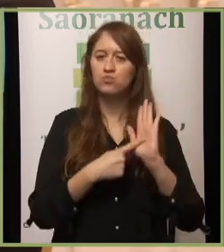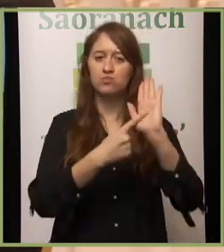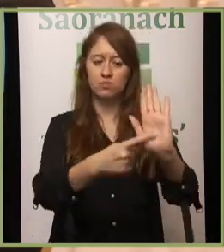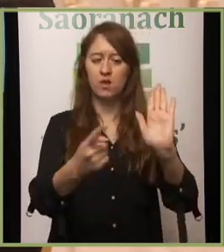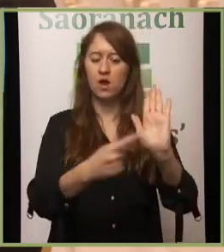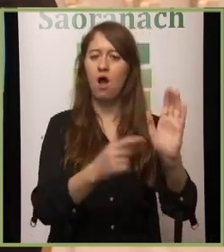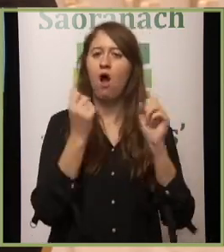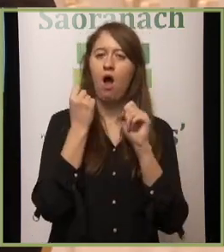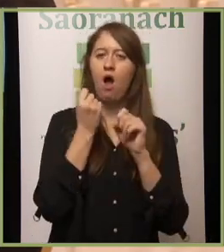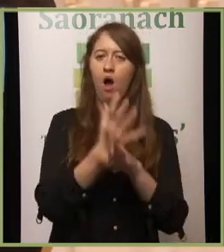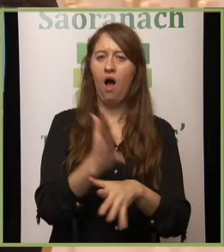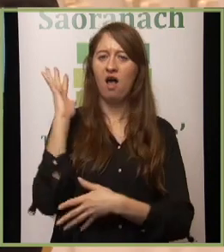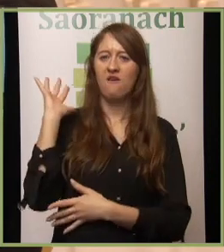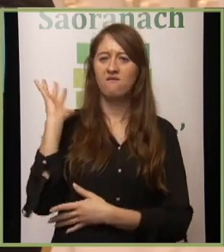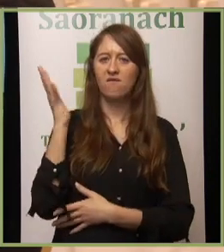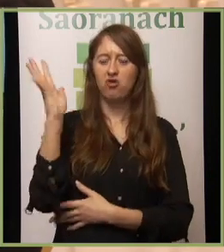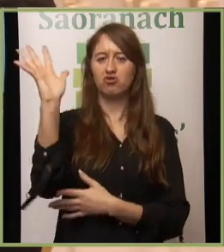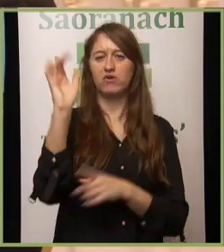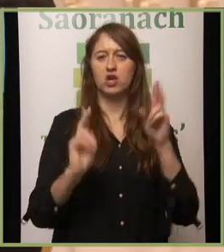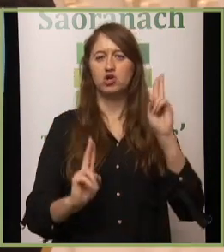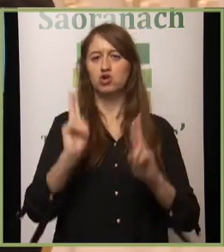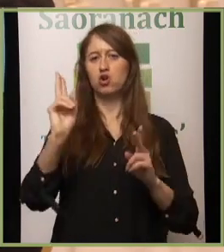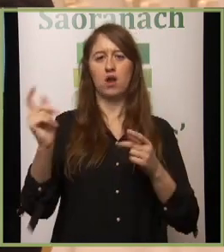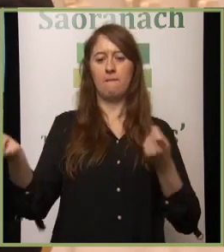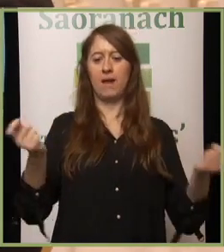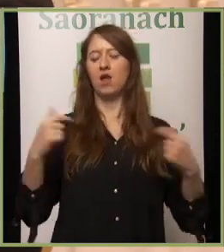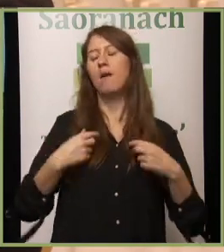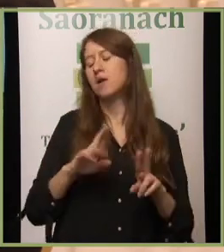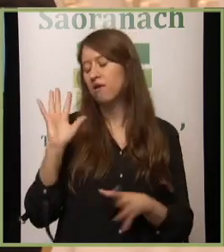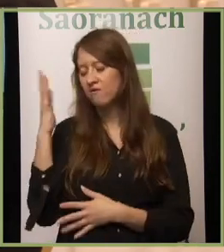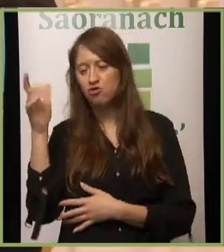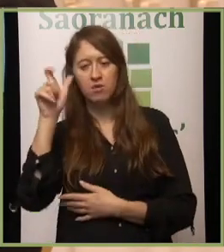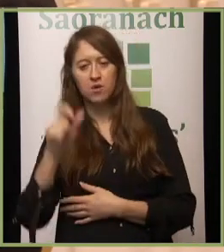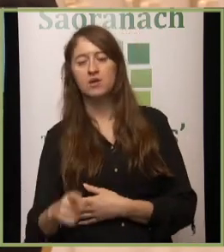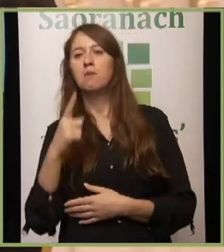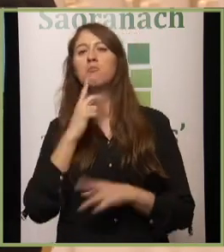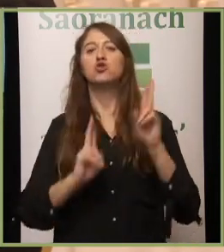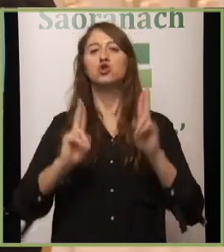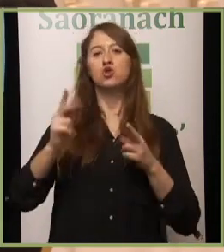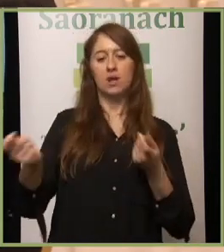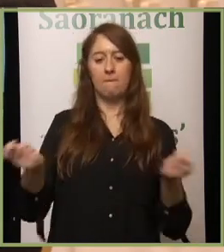forestry should be managed, whatever, I'm not a forestry person, should be managed in terms of best